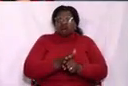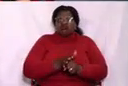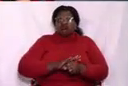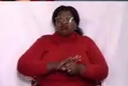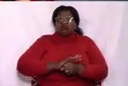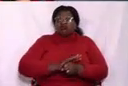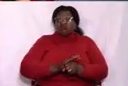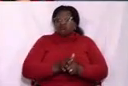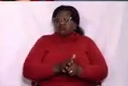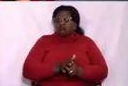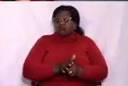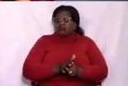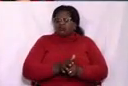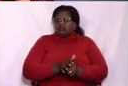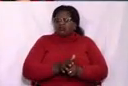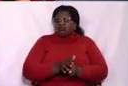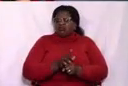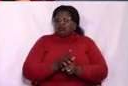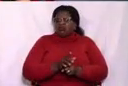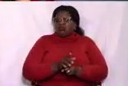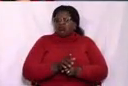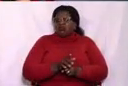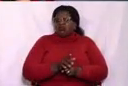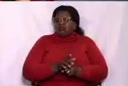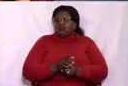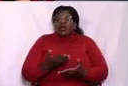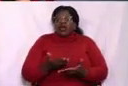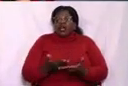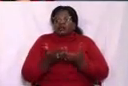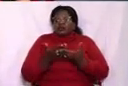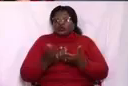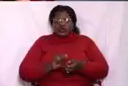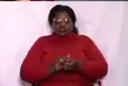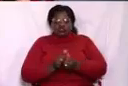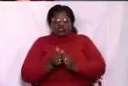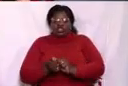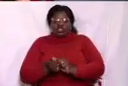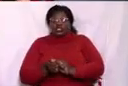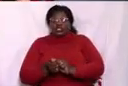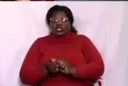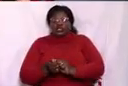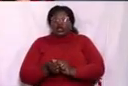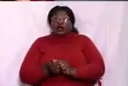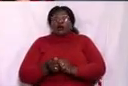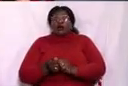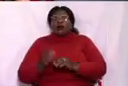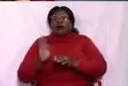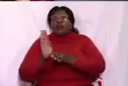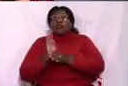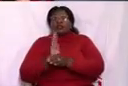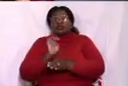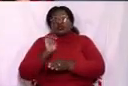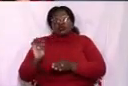helped you in realigning your business, your